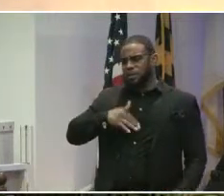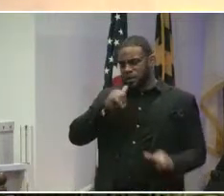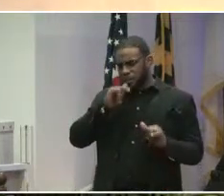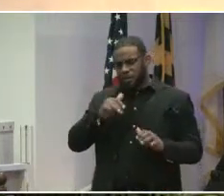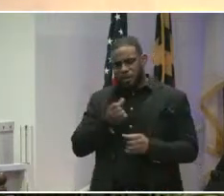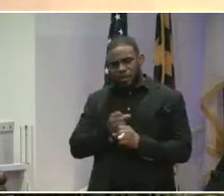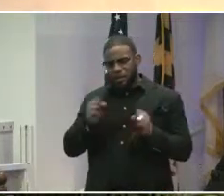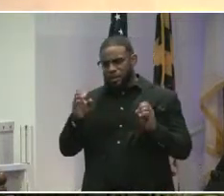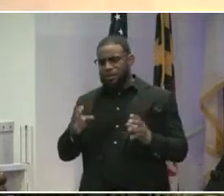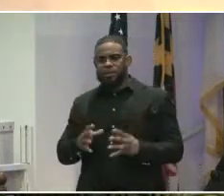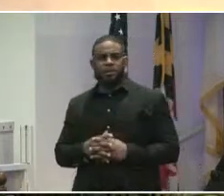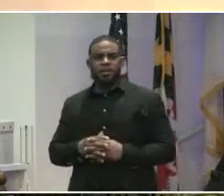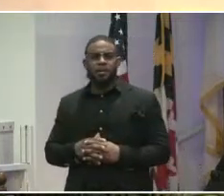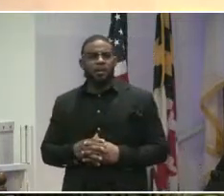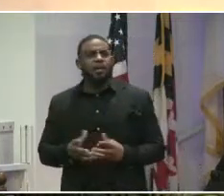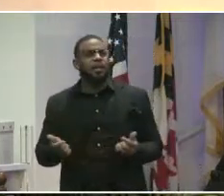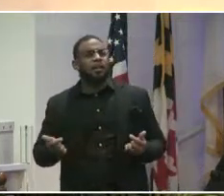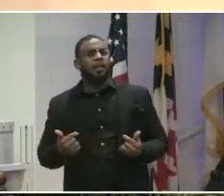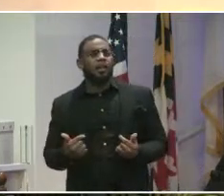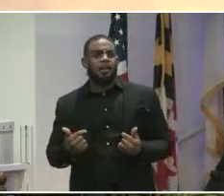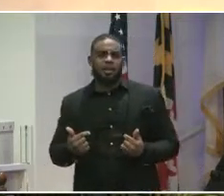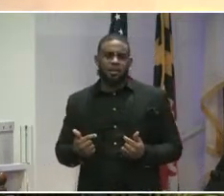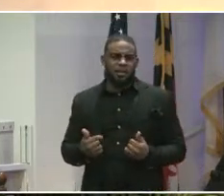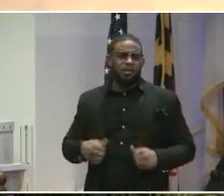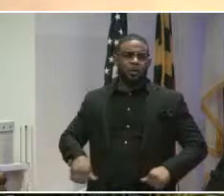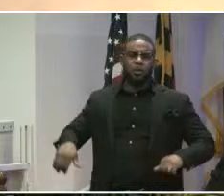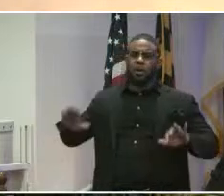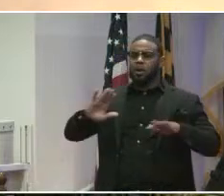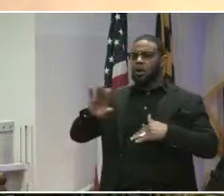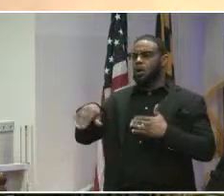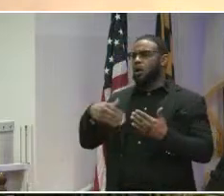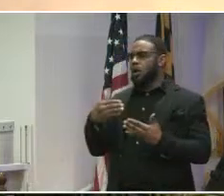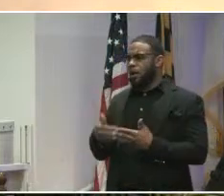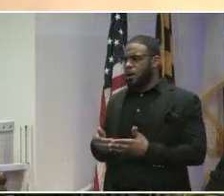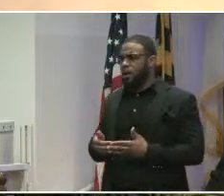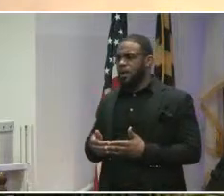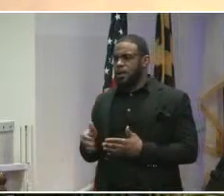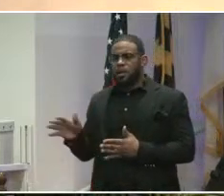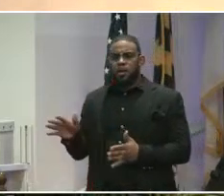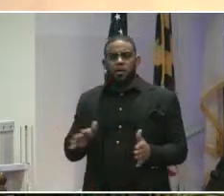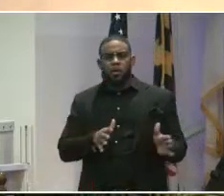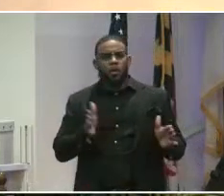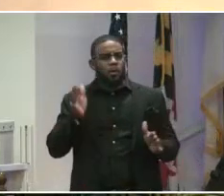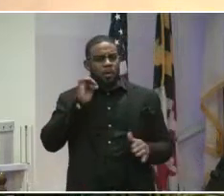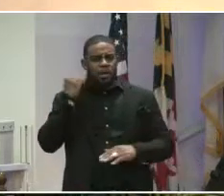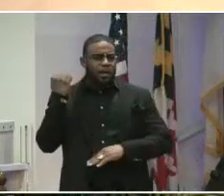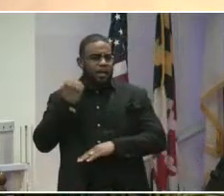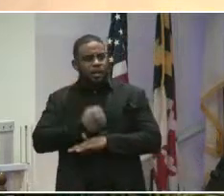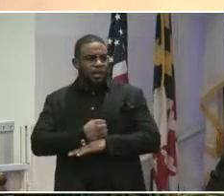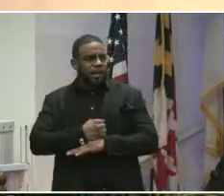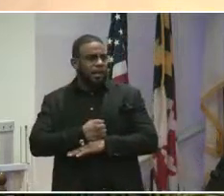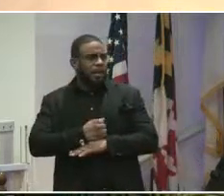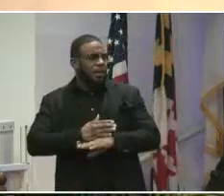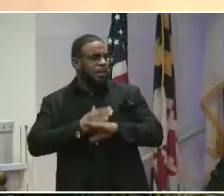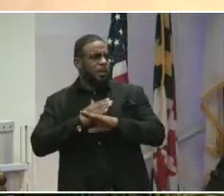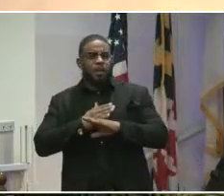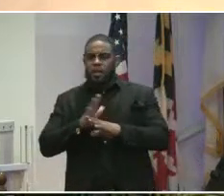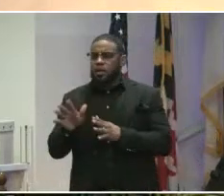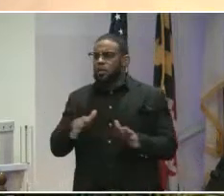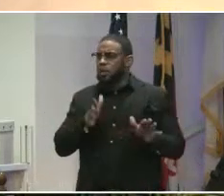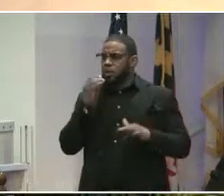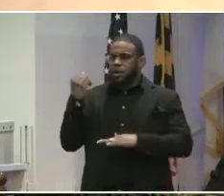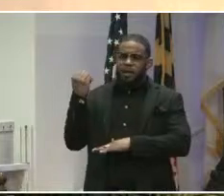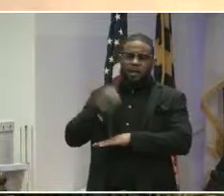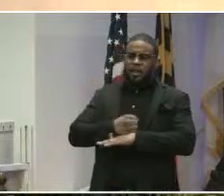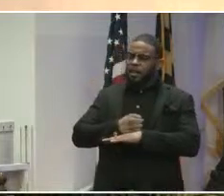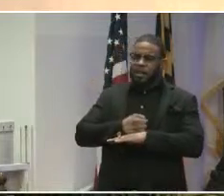blessed Savior. I surrender all. The wind will knock down the barriers. The wind will